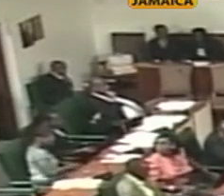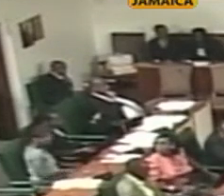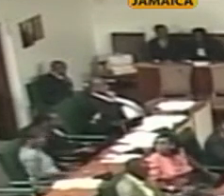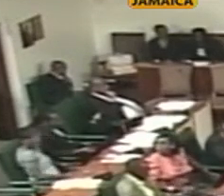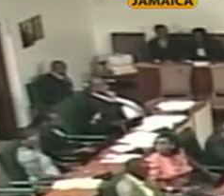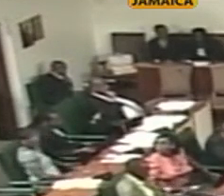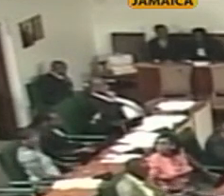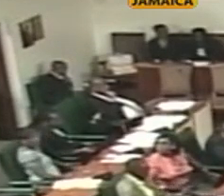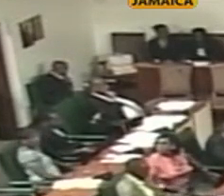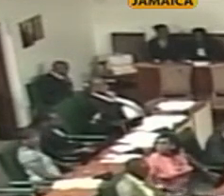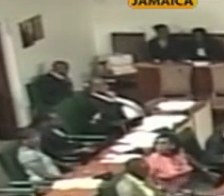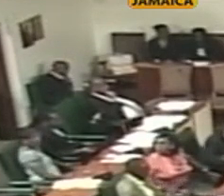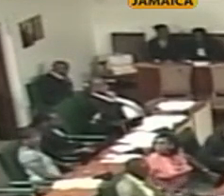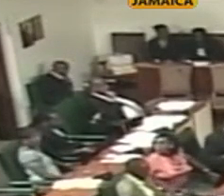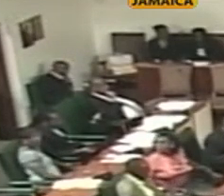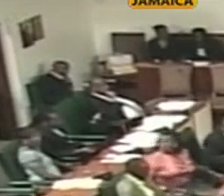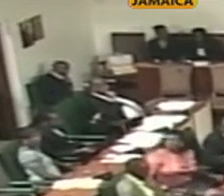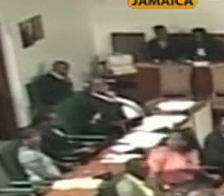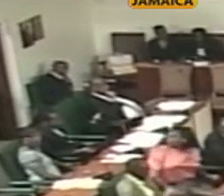I'm not turning it off.